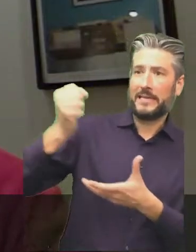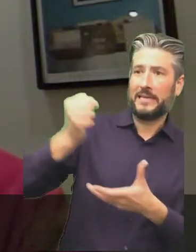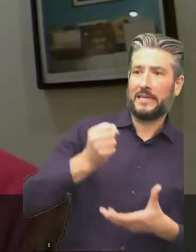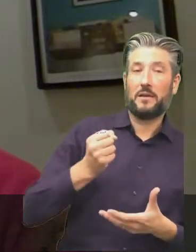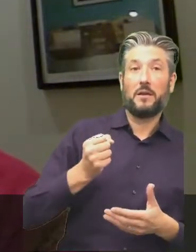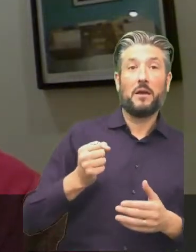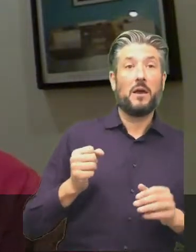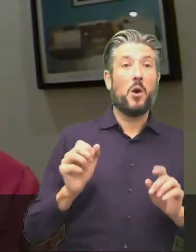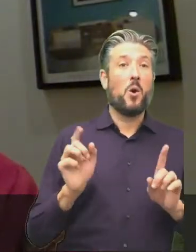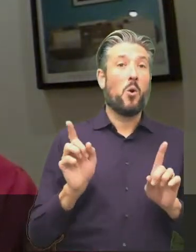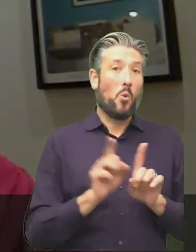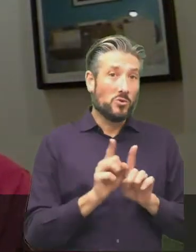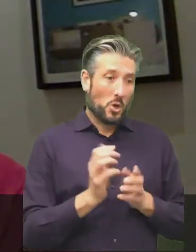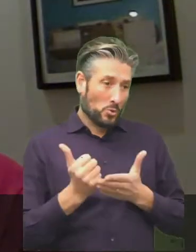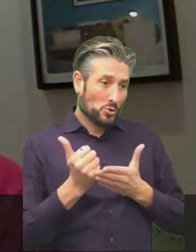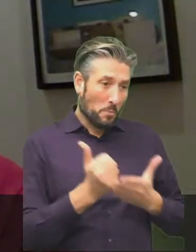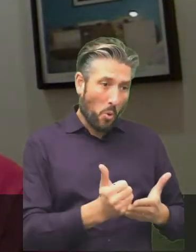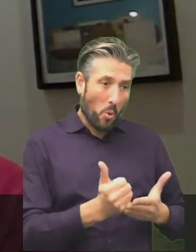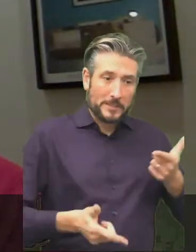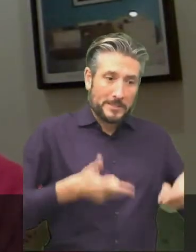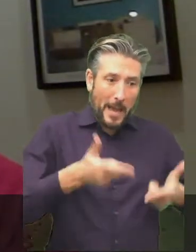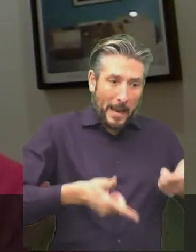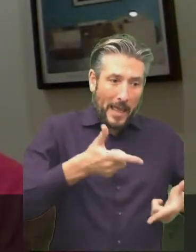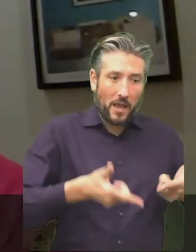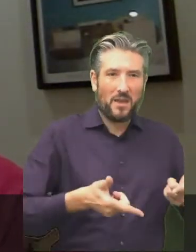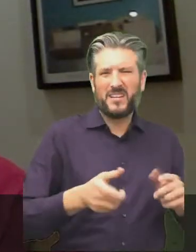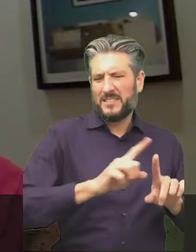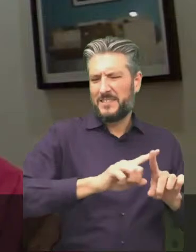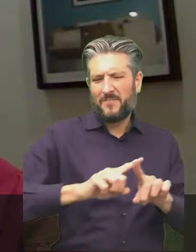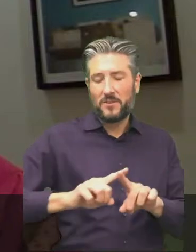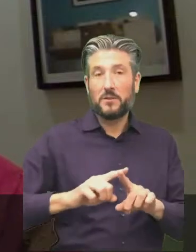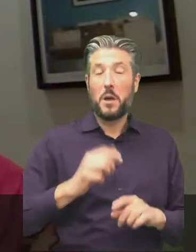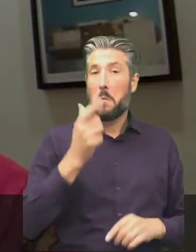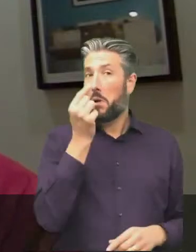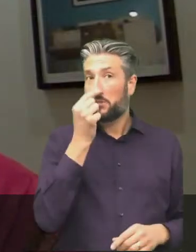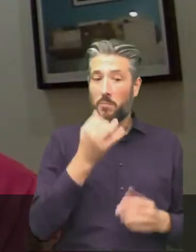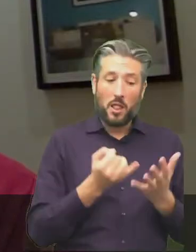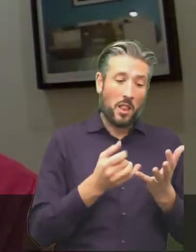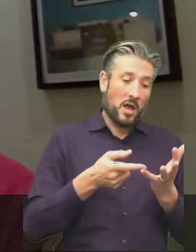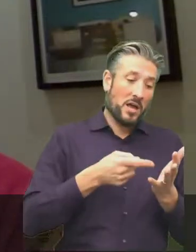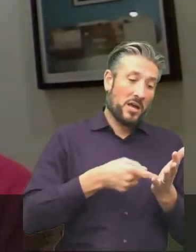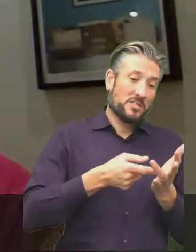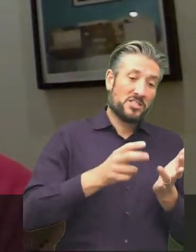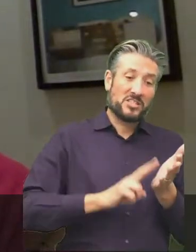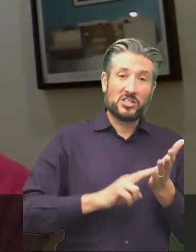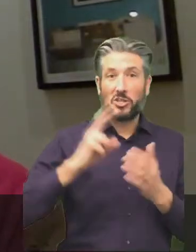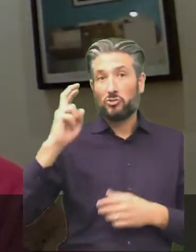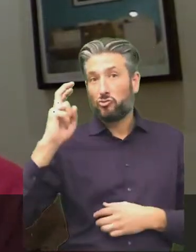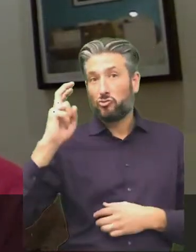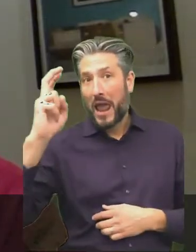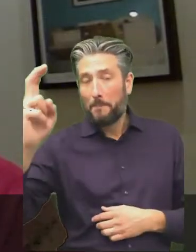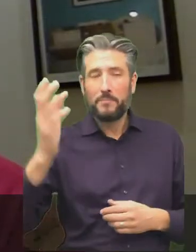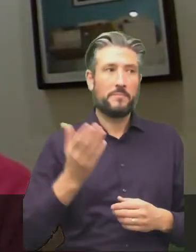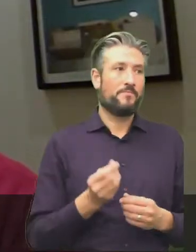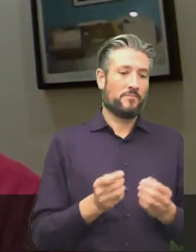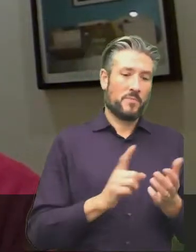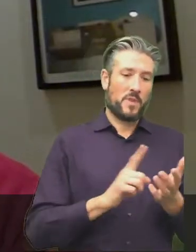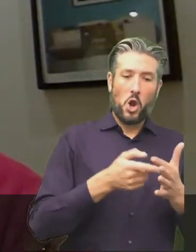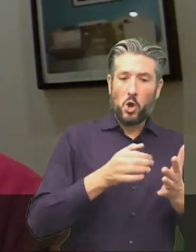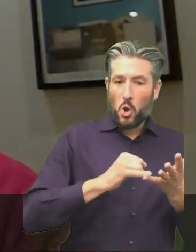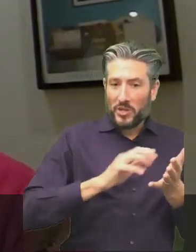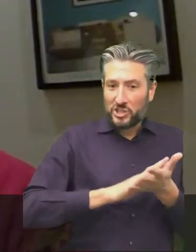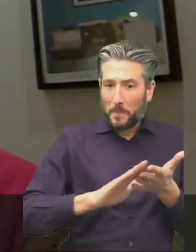projects which look like they could be delayed, whether it's the Sutton tram, the tube extension to Lewisham and so on, we must make sure they're invested in. And my